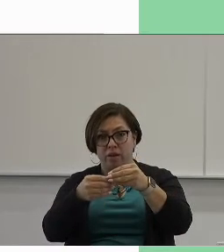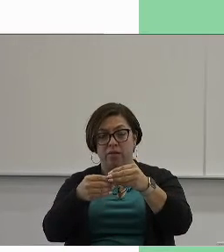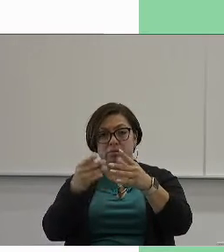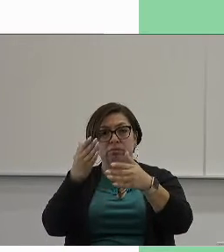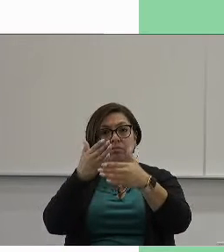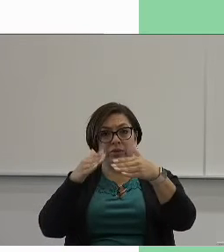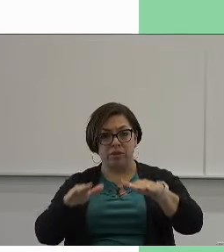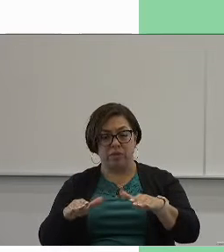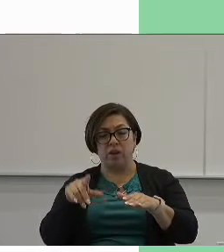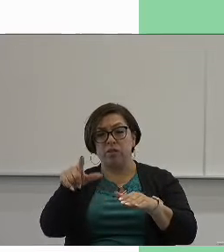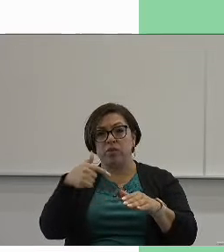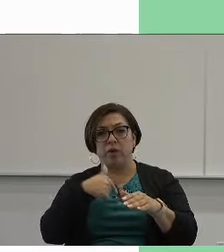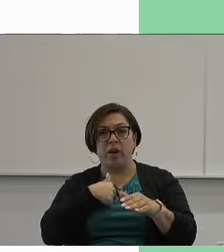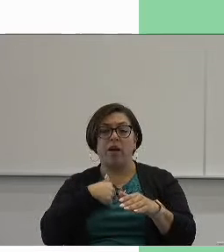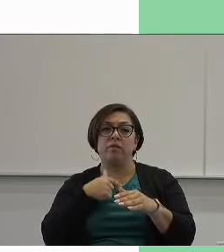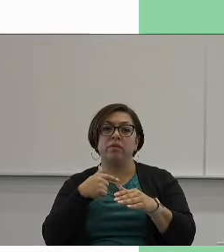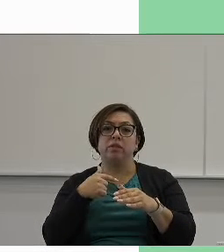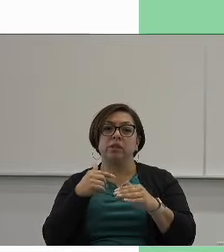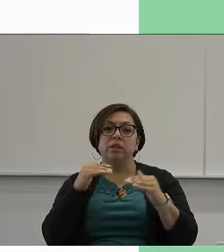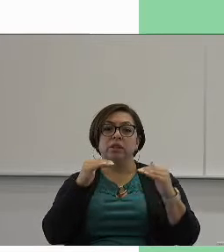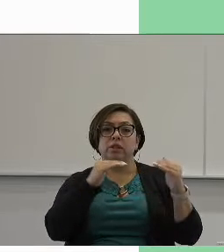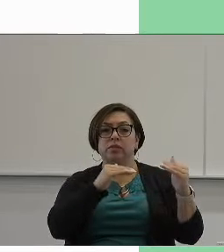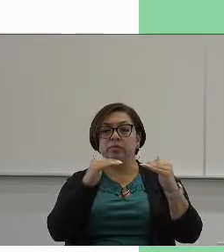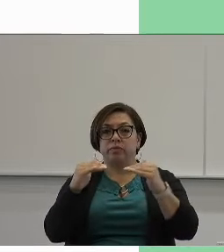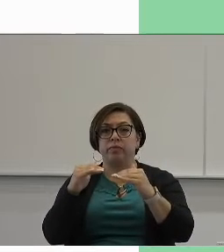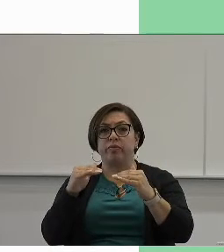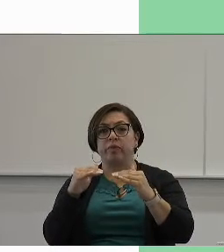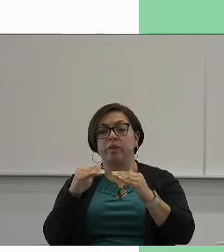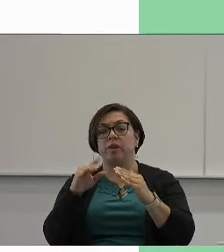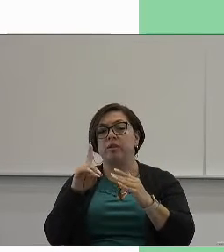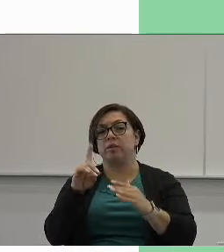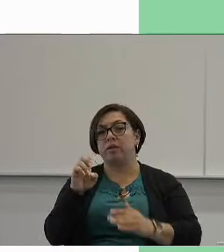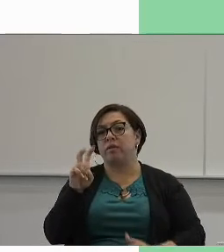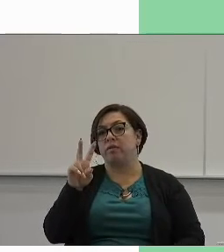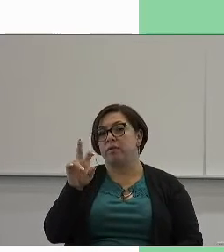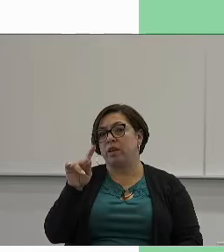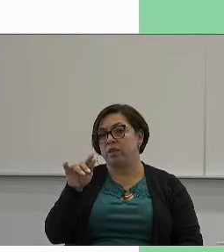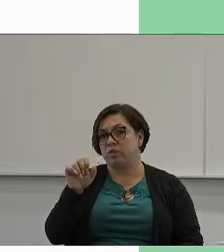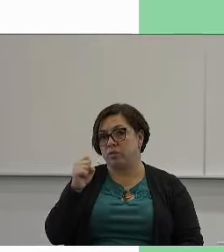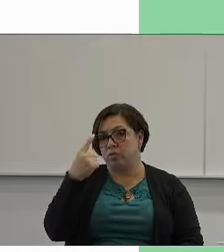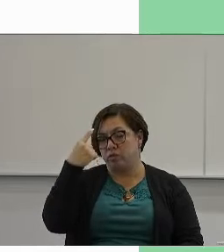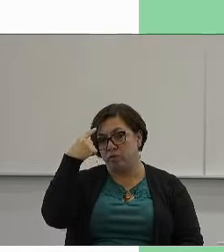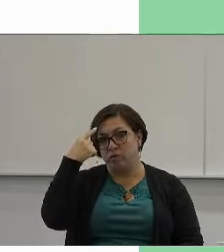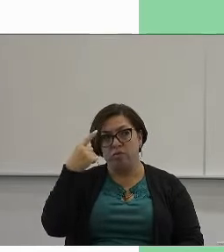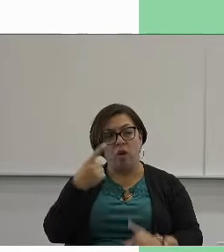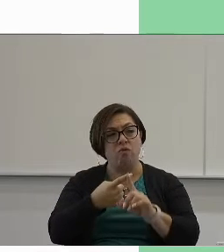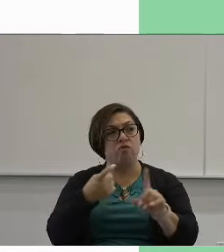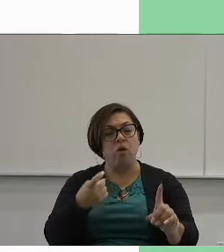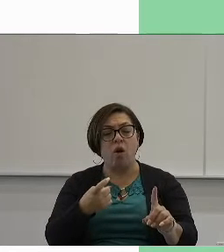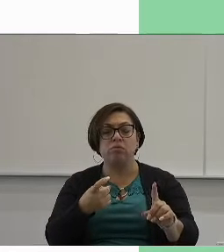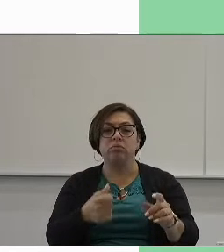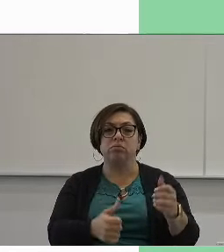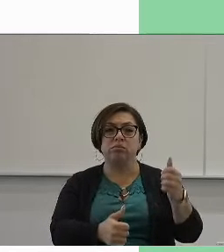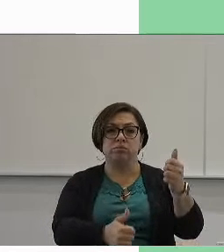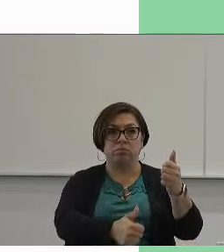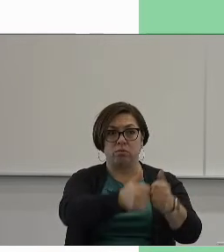us the overall deviation from the least populous to the most populous from the ideal.